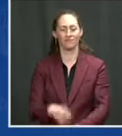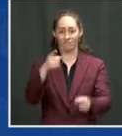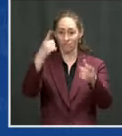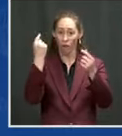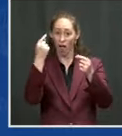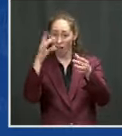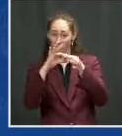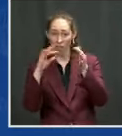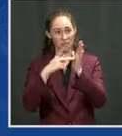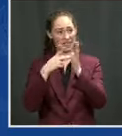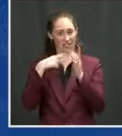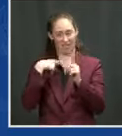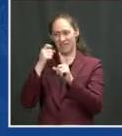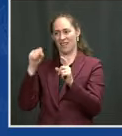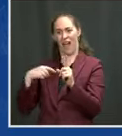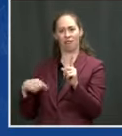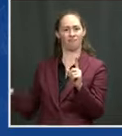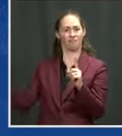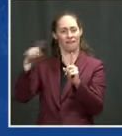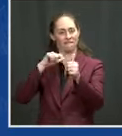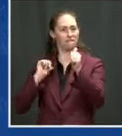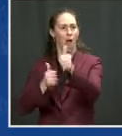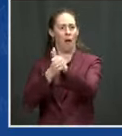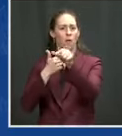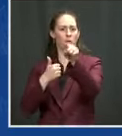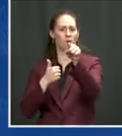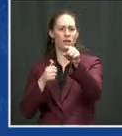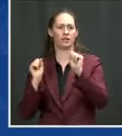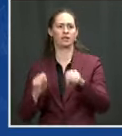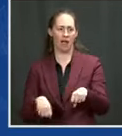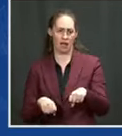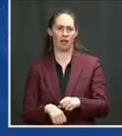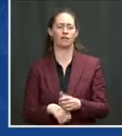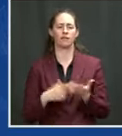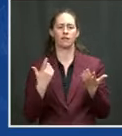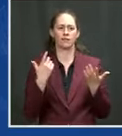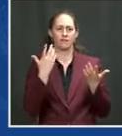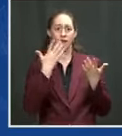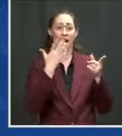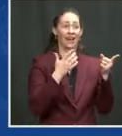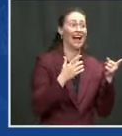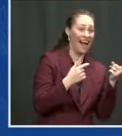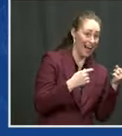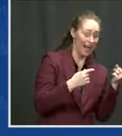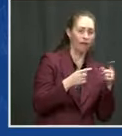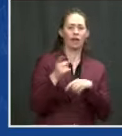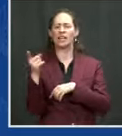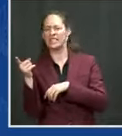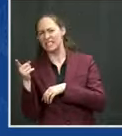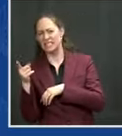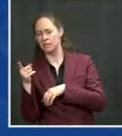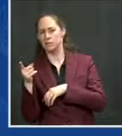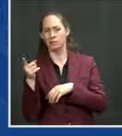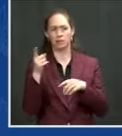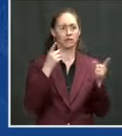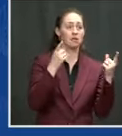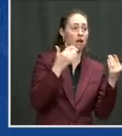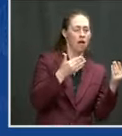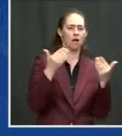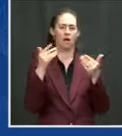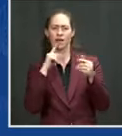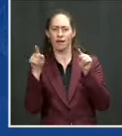means if you're fully vaccinated, what you can do and what you can't do relative to the rest of the population. And we're